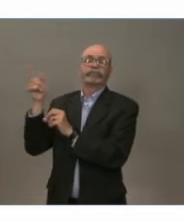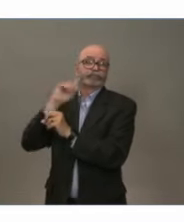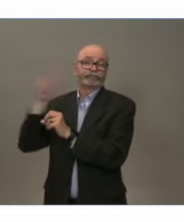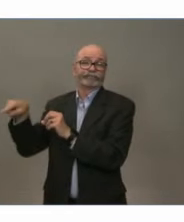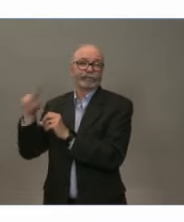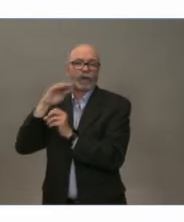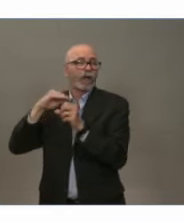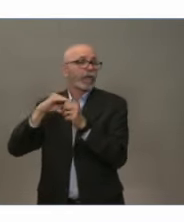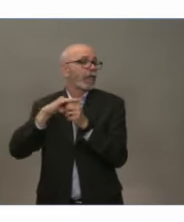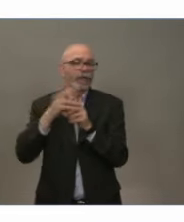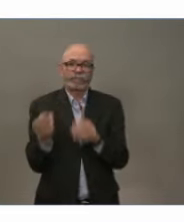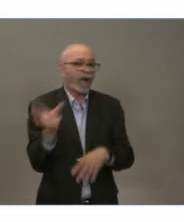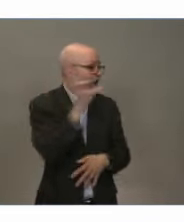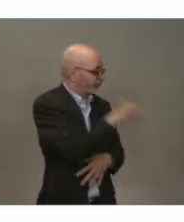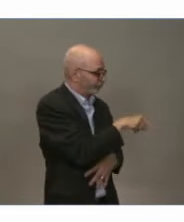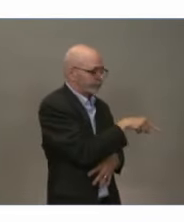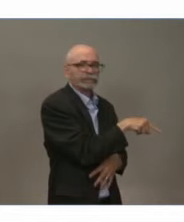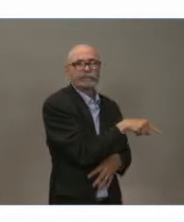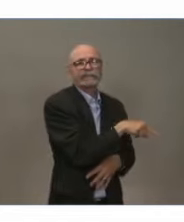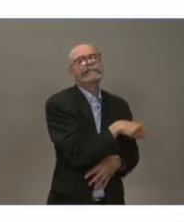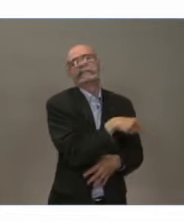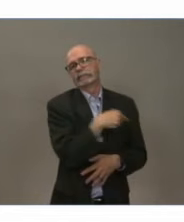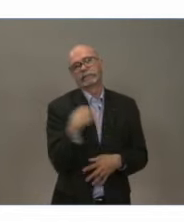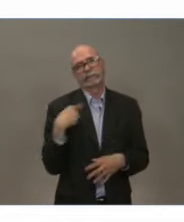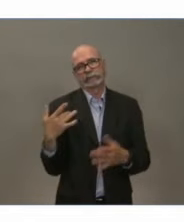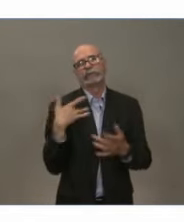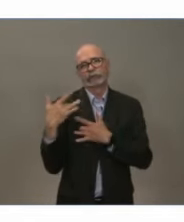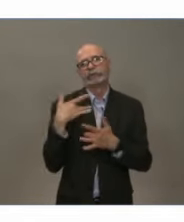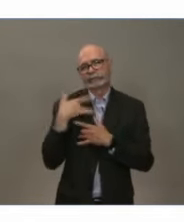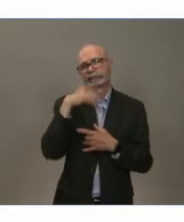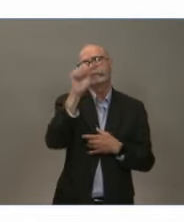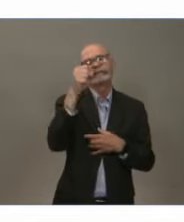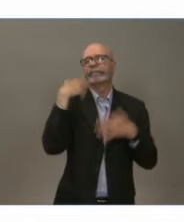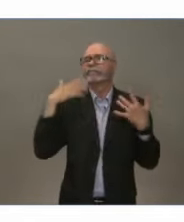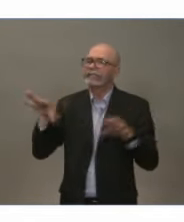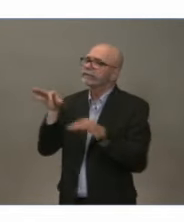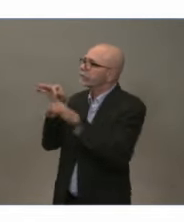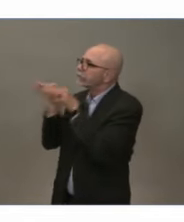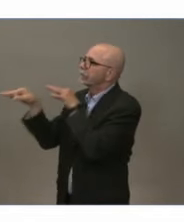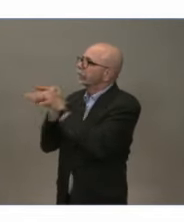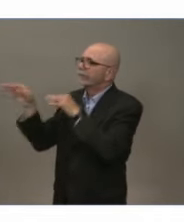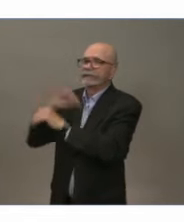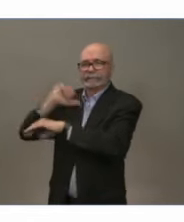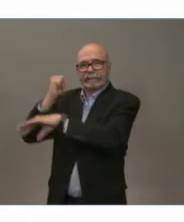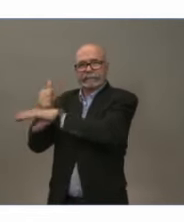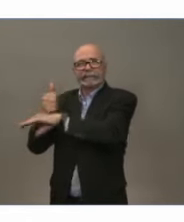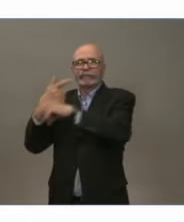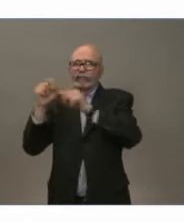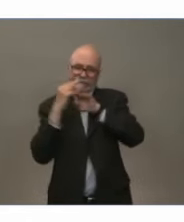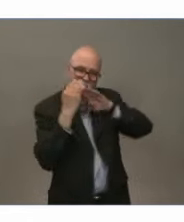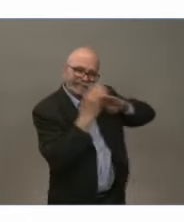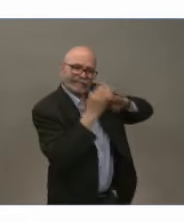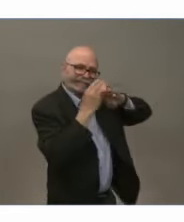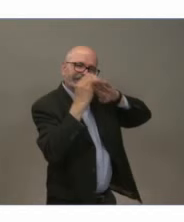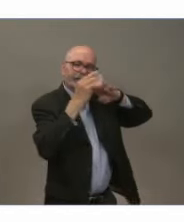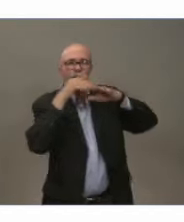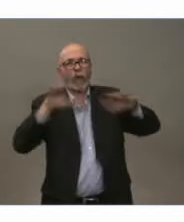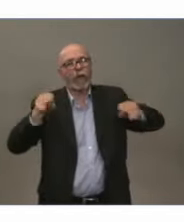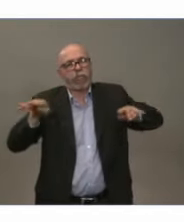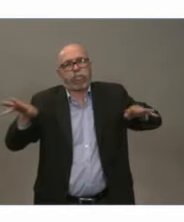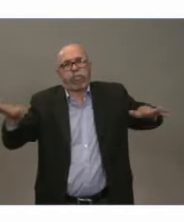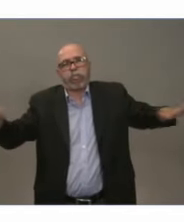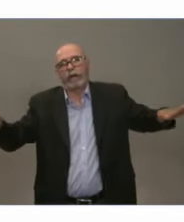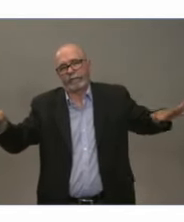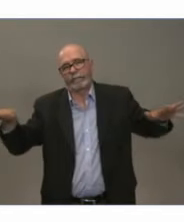hand. We've put a lot of strong measures in place protecting long-term care facilities, but ultimately the most important thing we can do